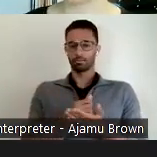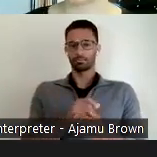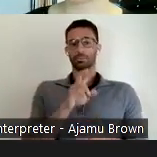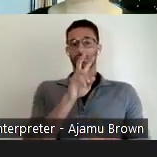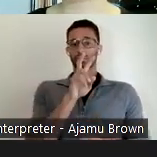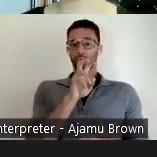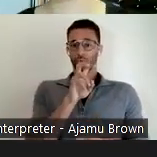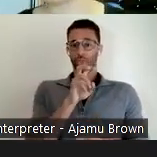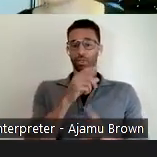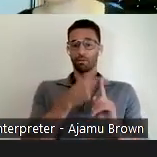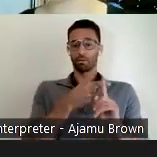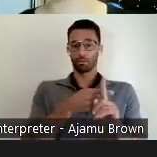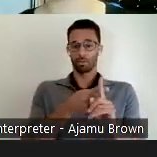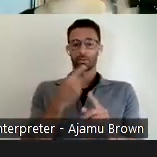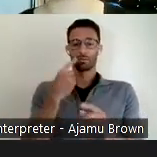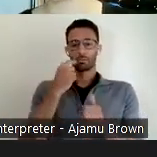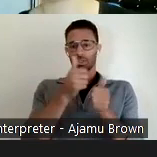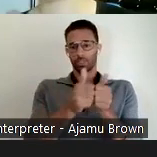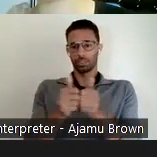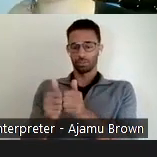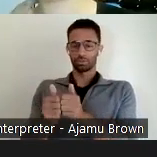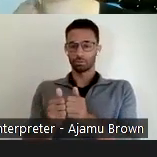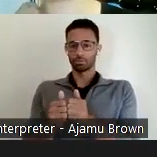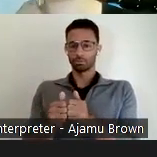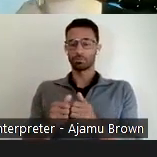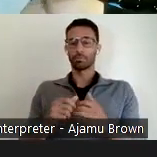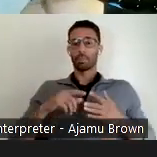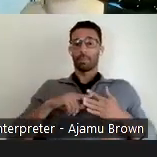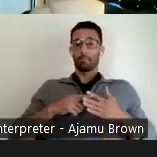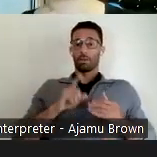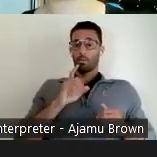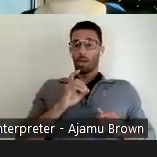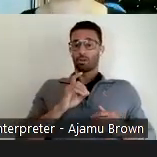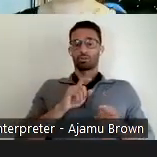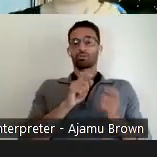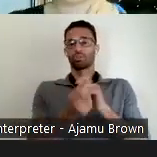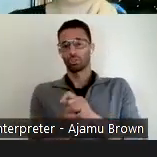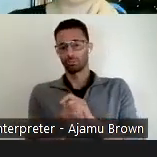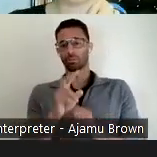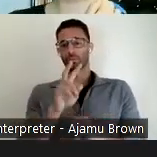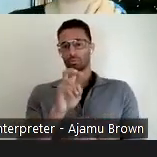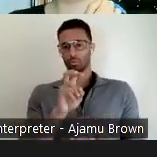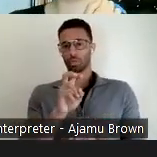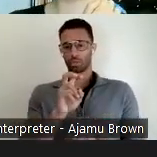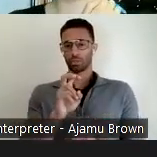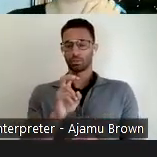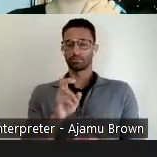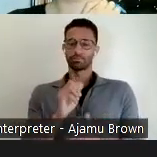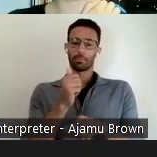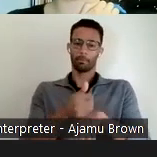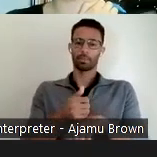eligible tenant. It started as $100, and then we decided to shift based on budget and onboarding